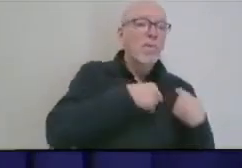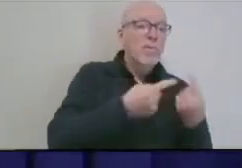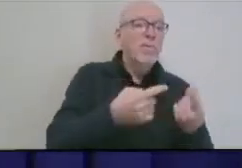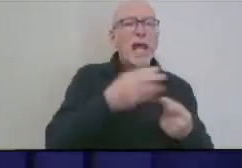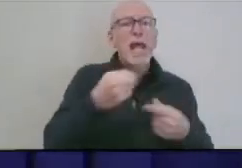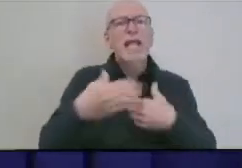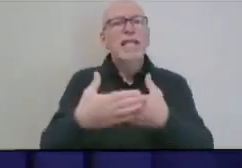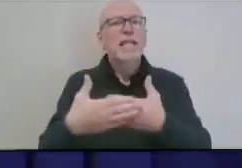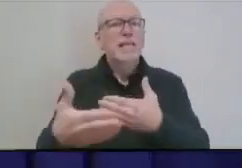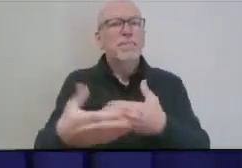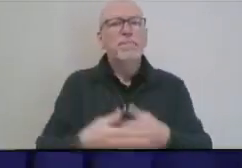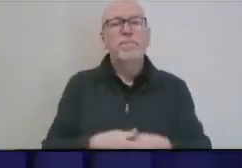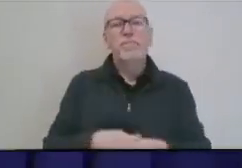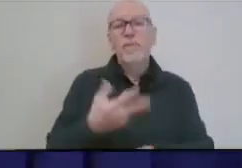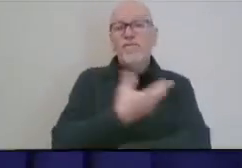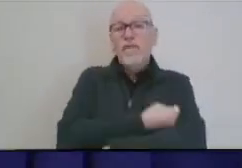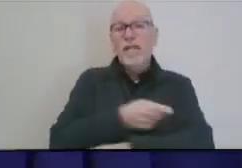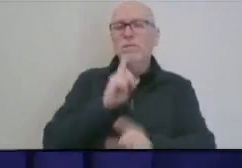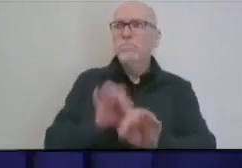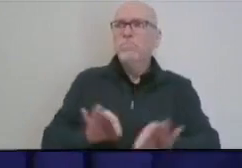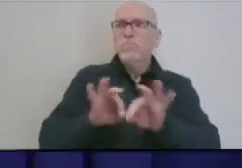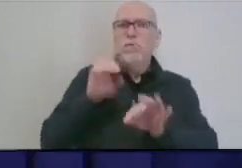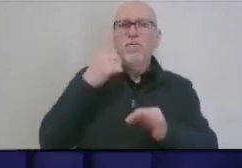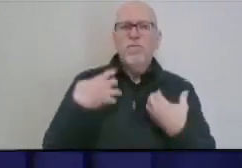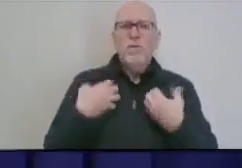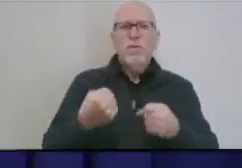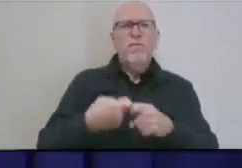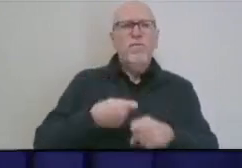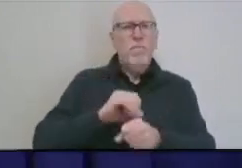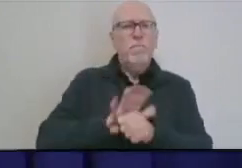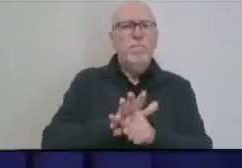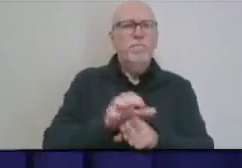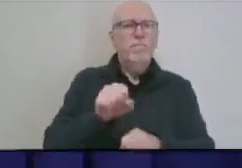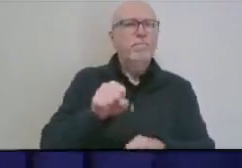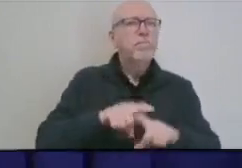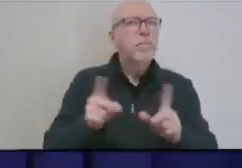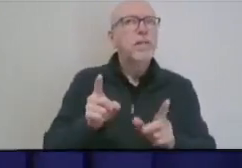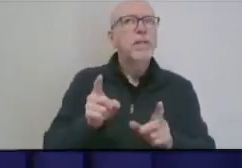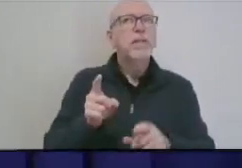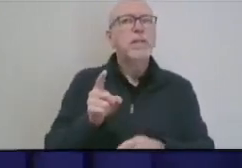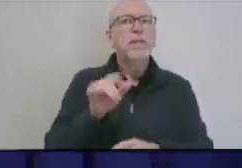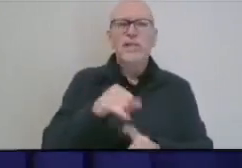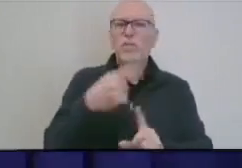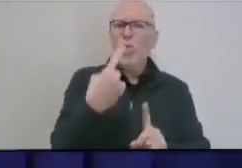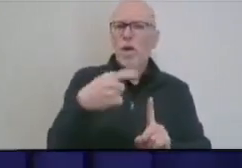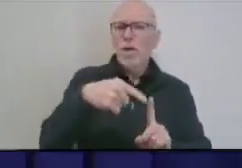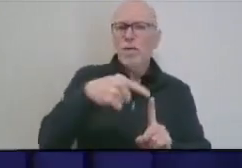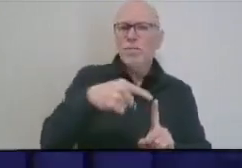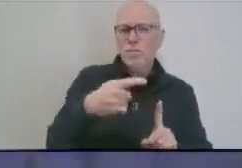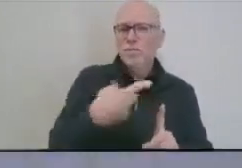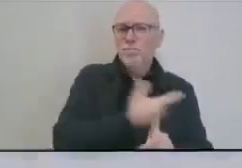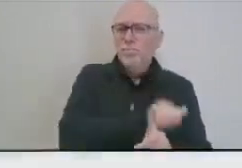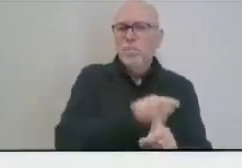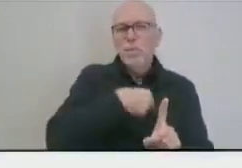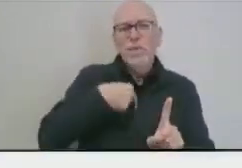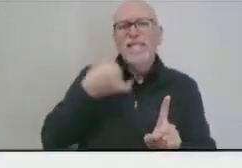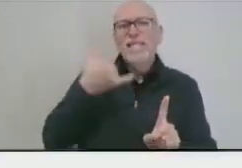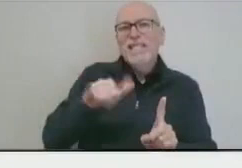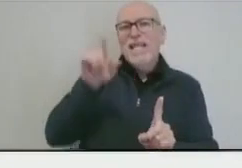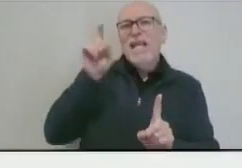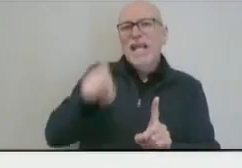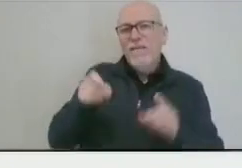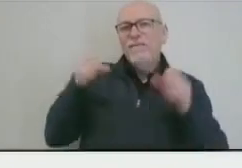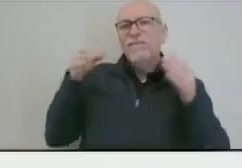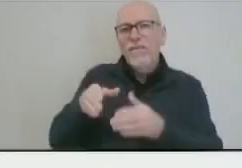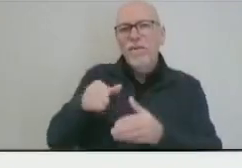is a vital tool to our recovery from this pandemic, but it's just one tool. We must continue to focus on all of